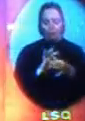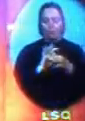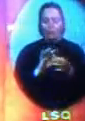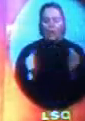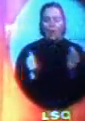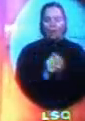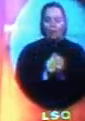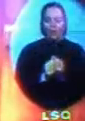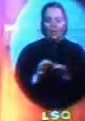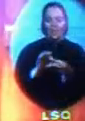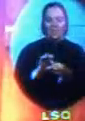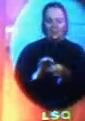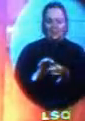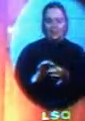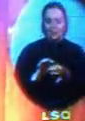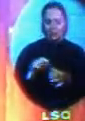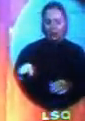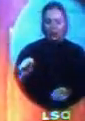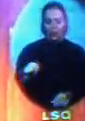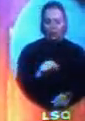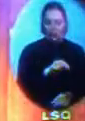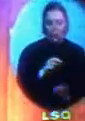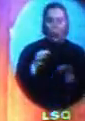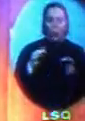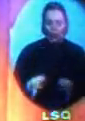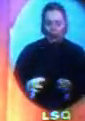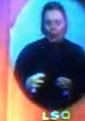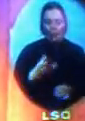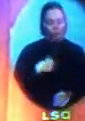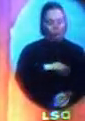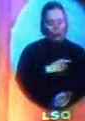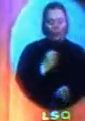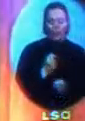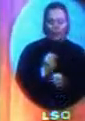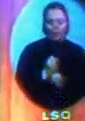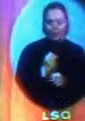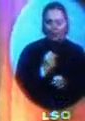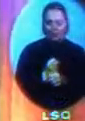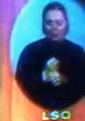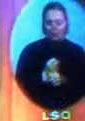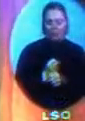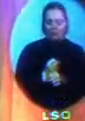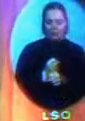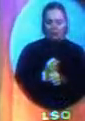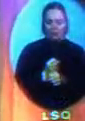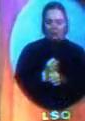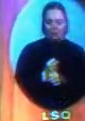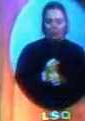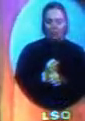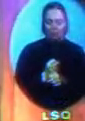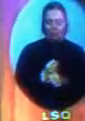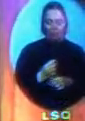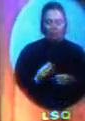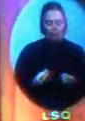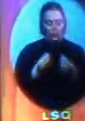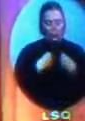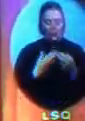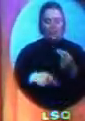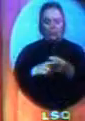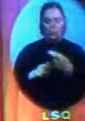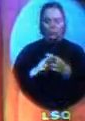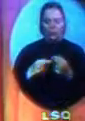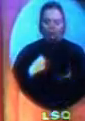which confirm that our work to improve food safety is working. In addition to this, Mr. Speaker, we've invested